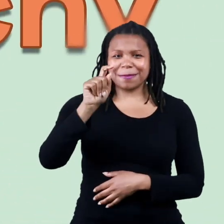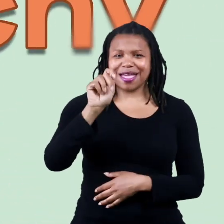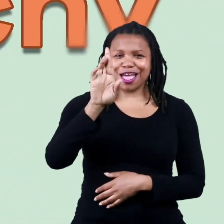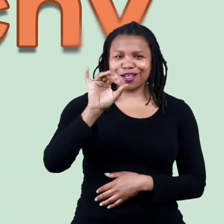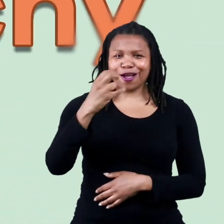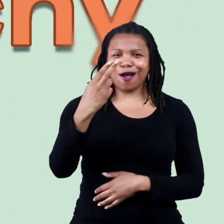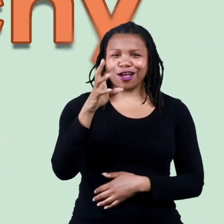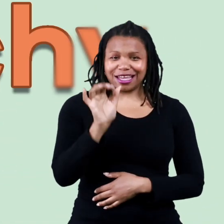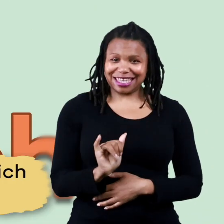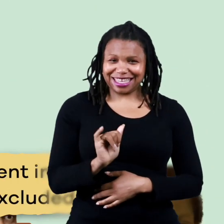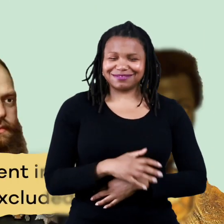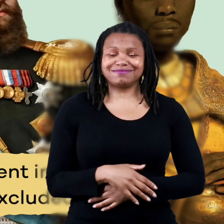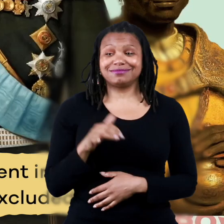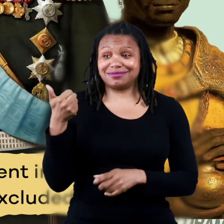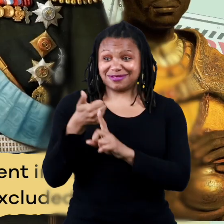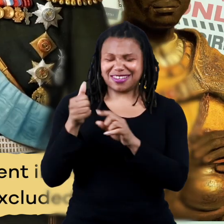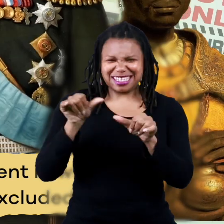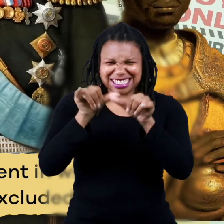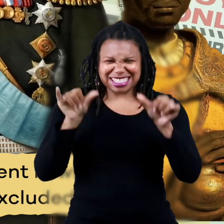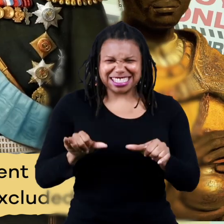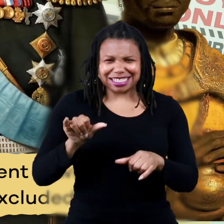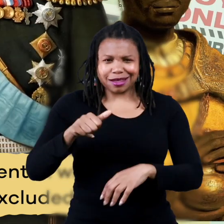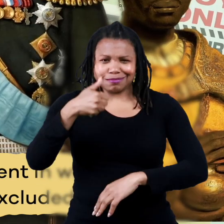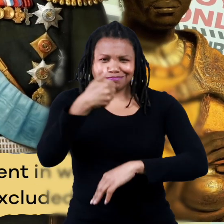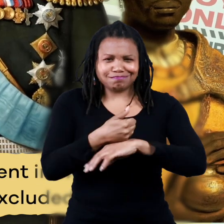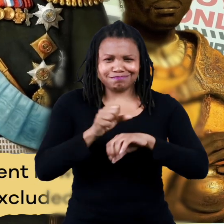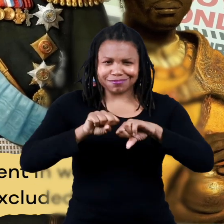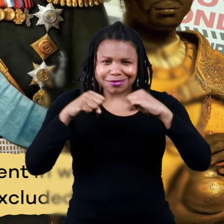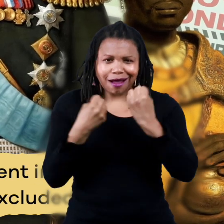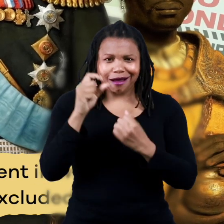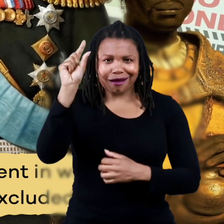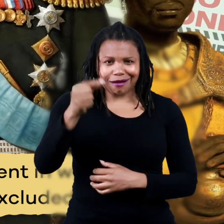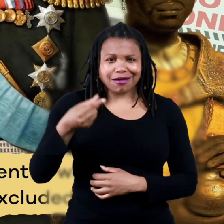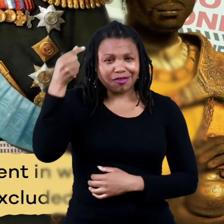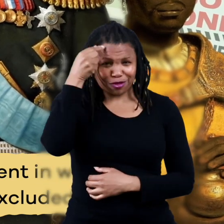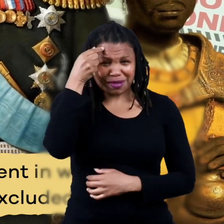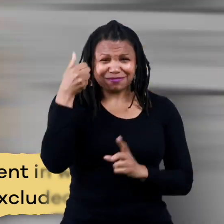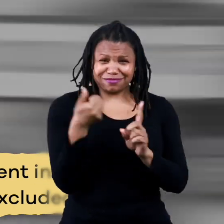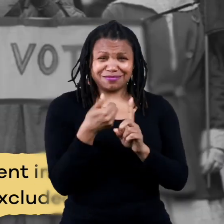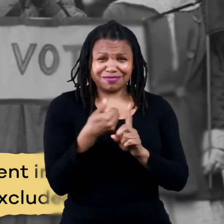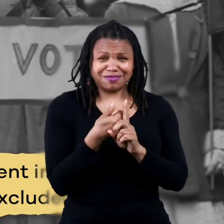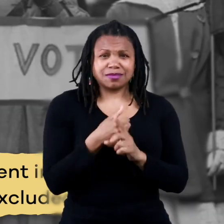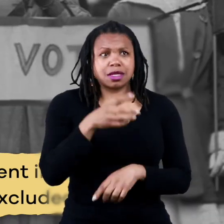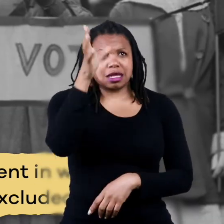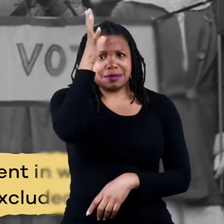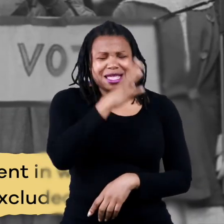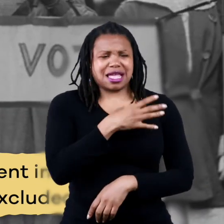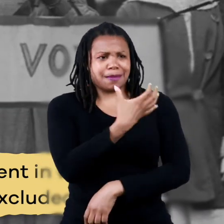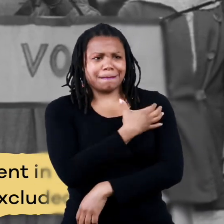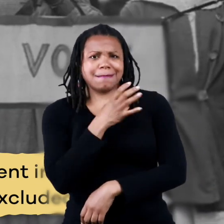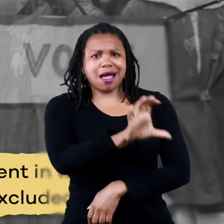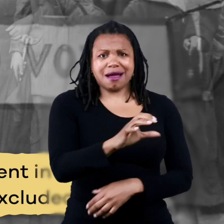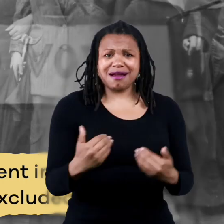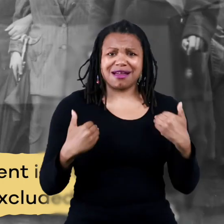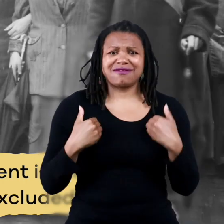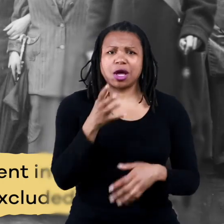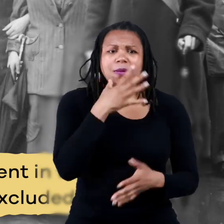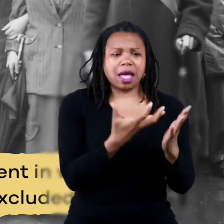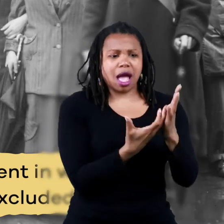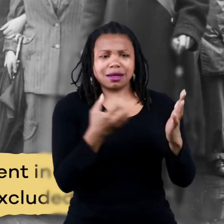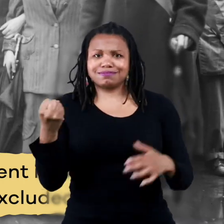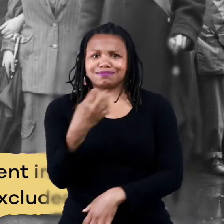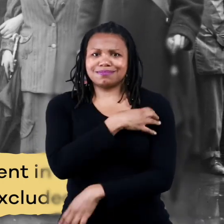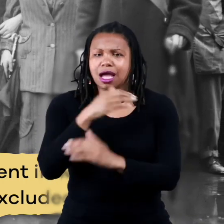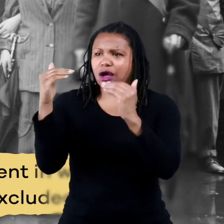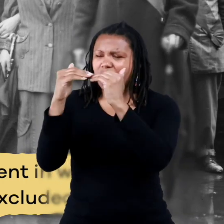of patriarchy. Patriarchy is a system of society or government in which men hold power and